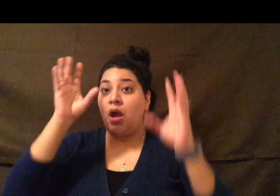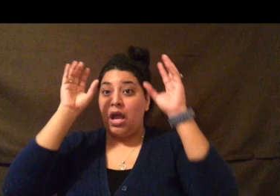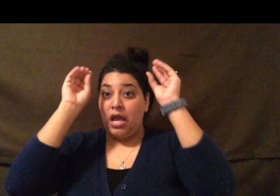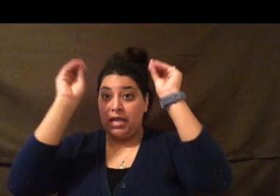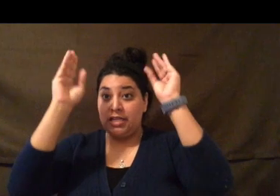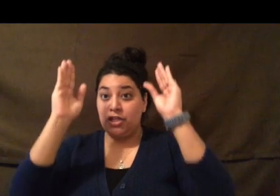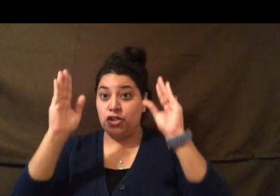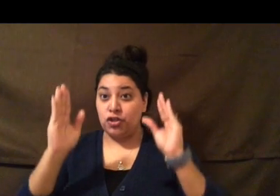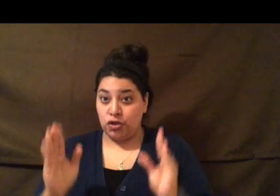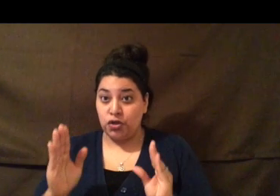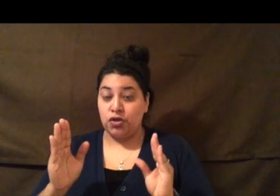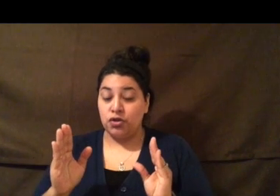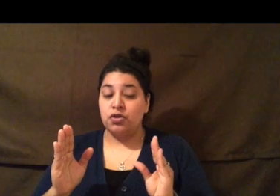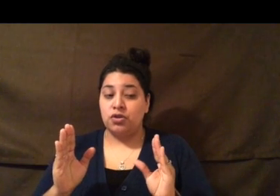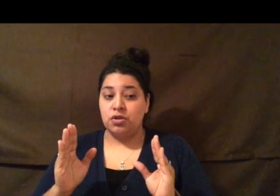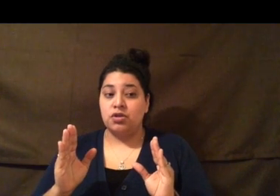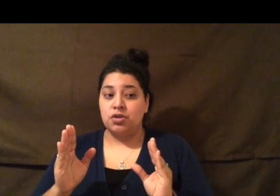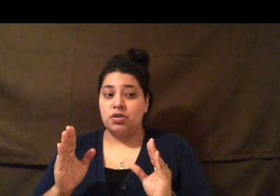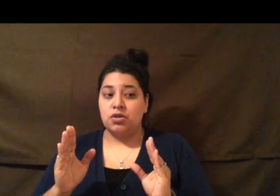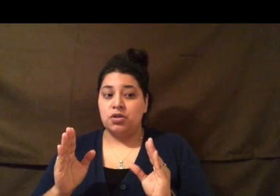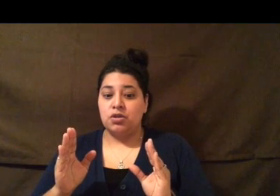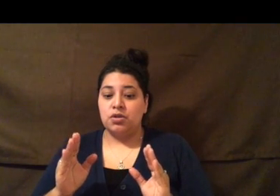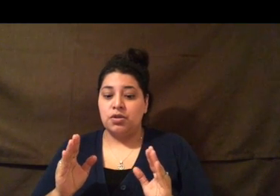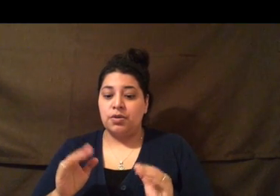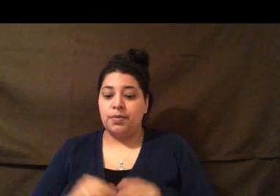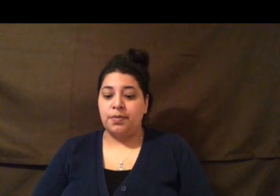your teachers